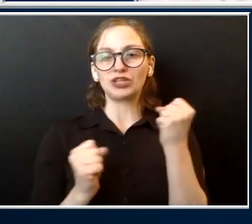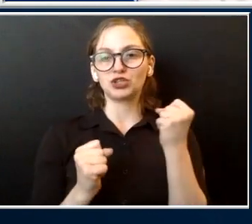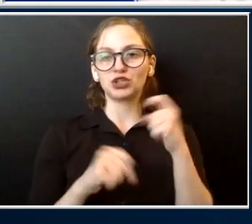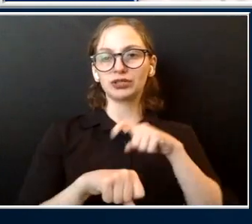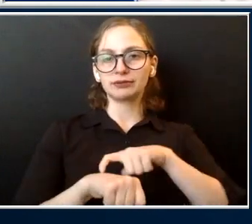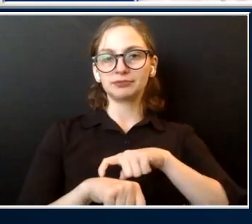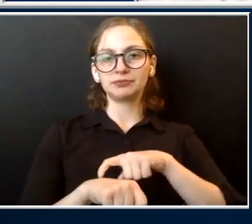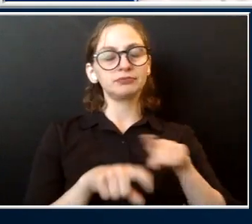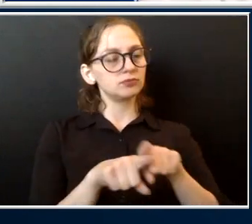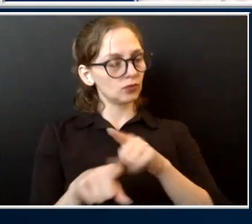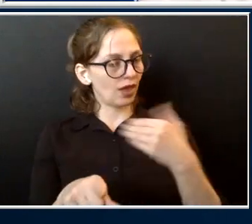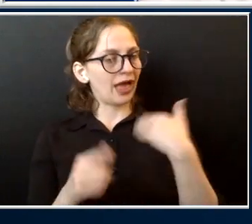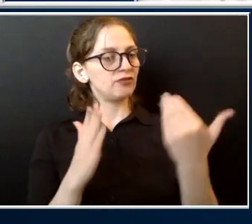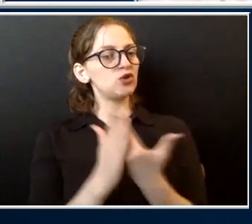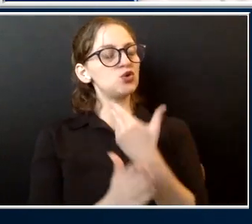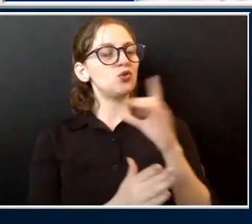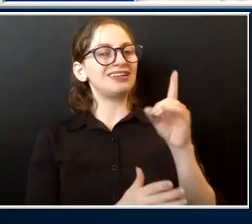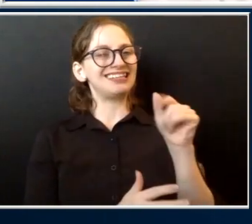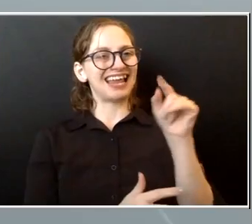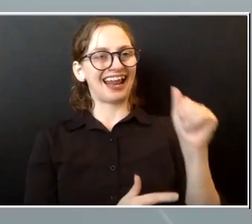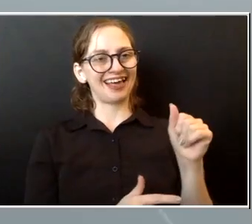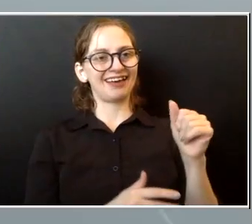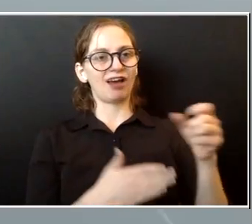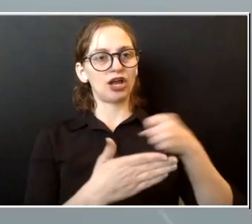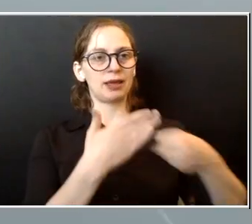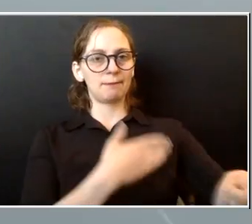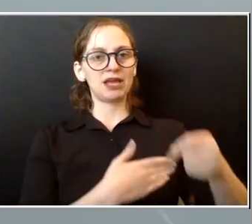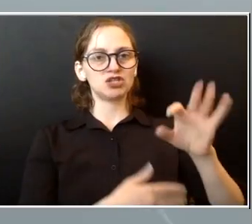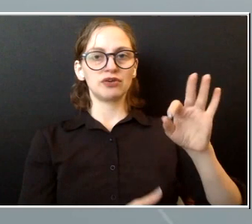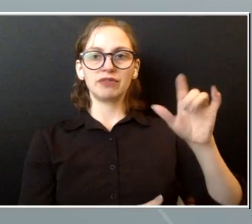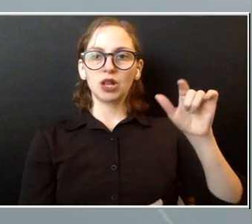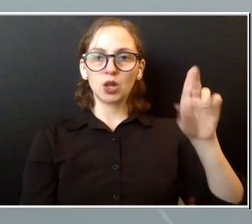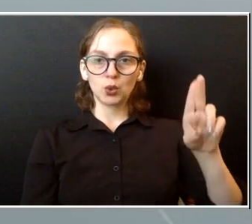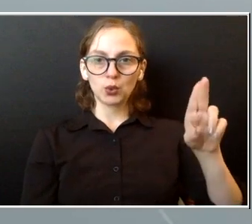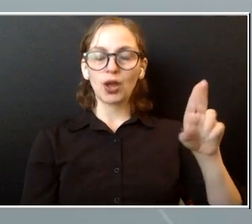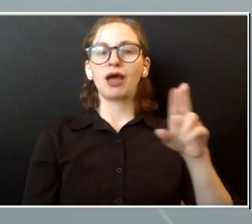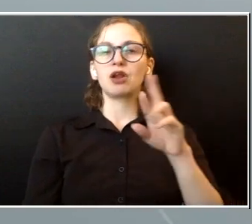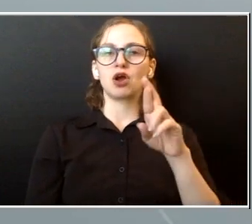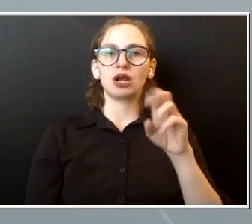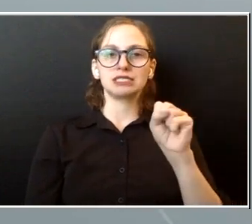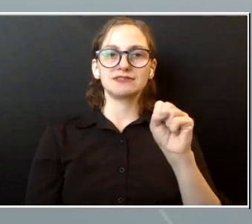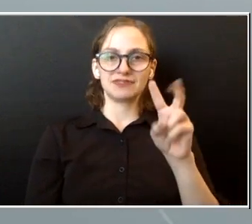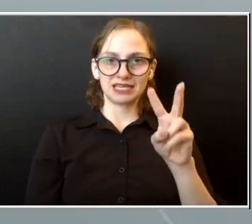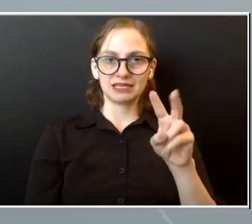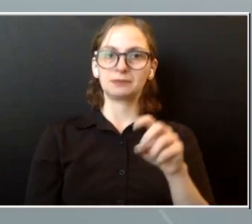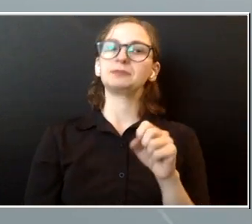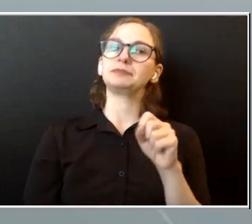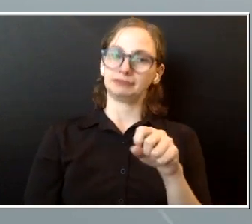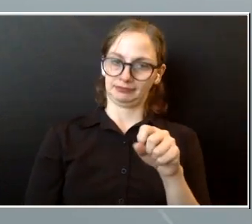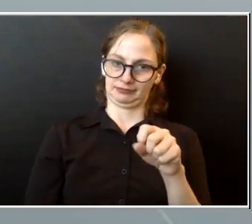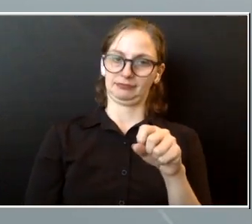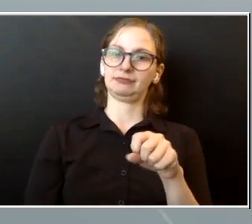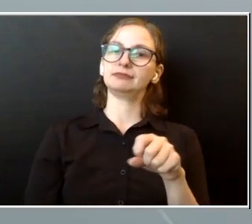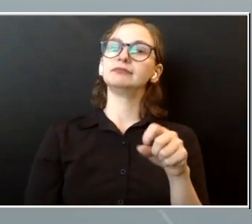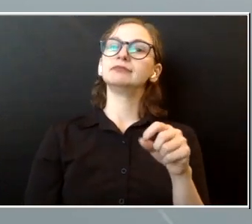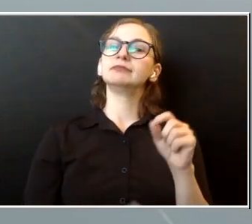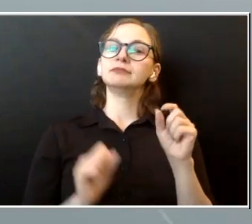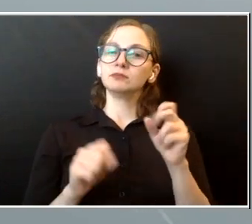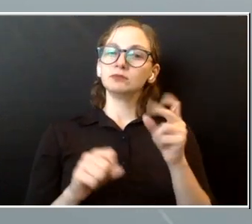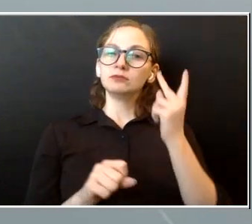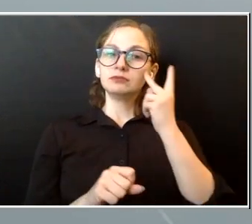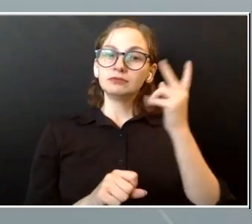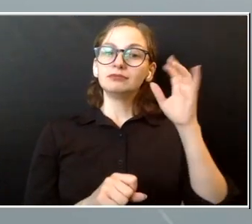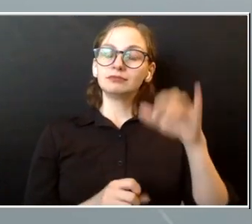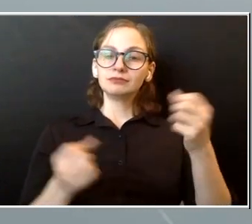and RSV cases. Huck, let's take a look at that. Yeah, and right here what we see is this is the number of